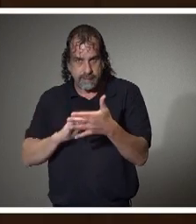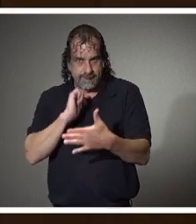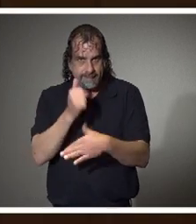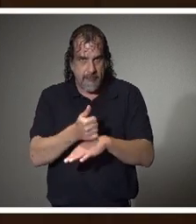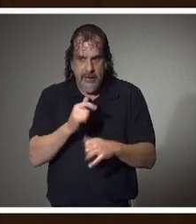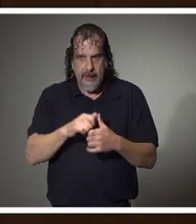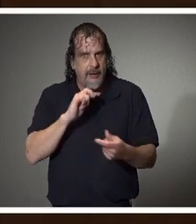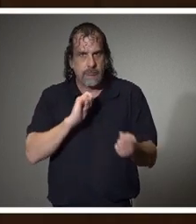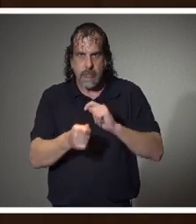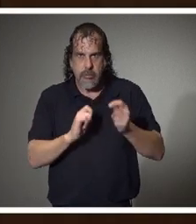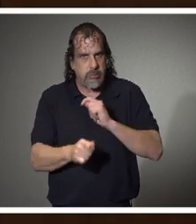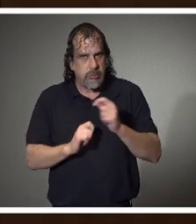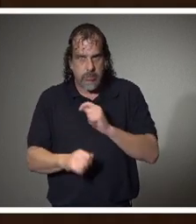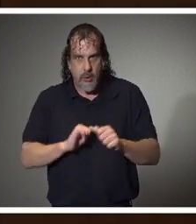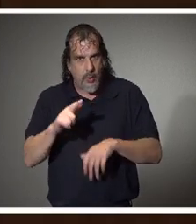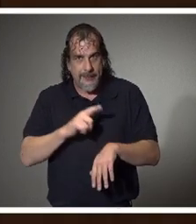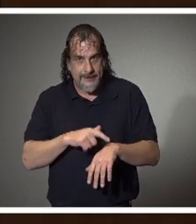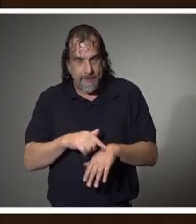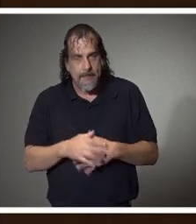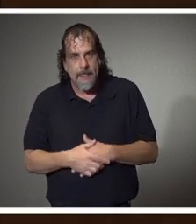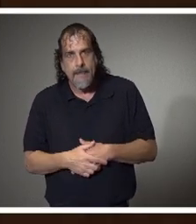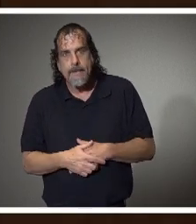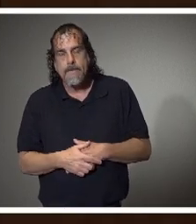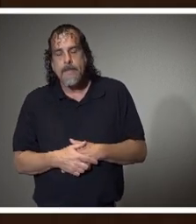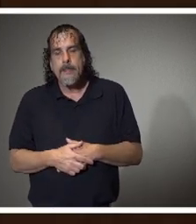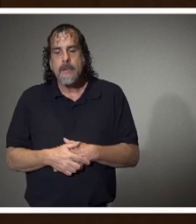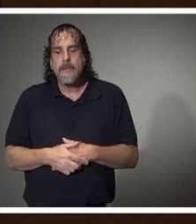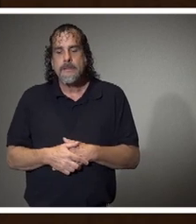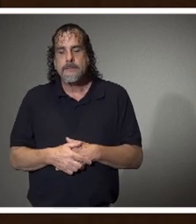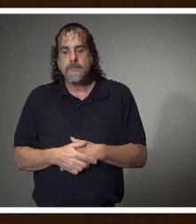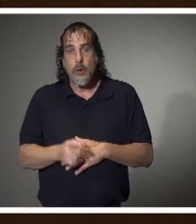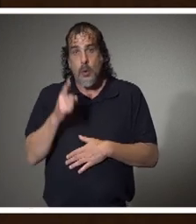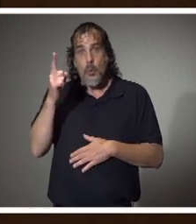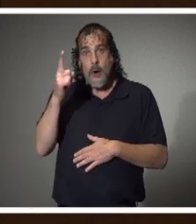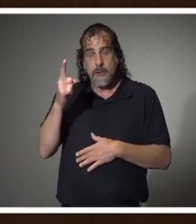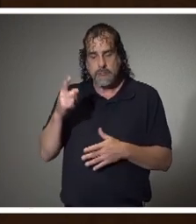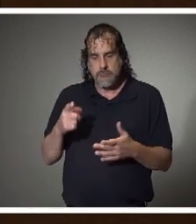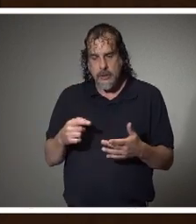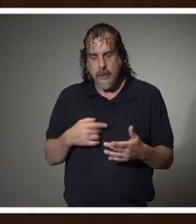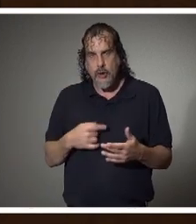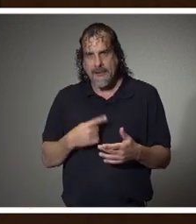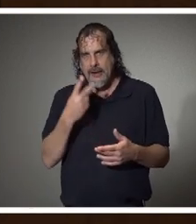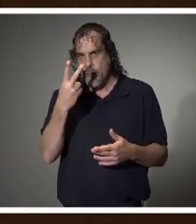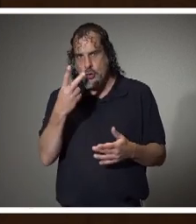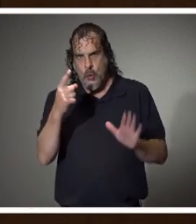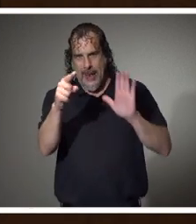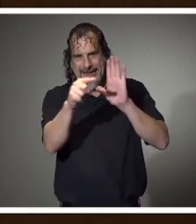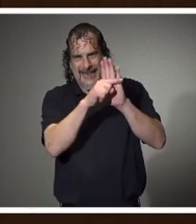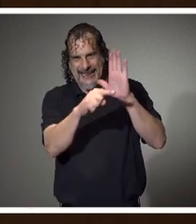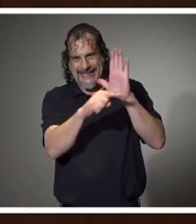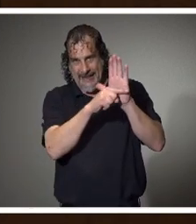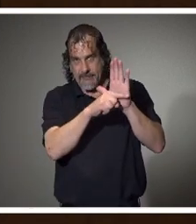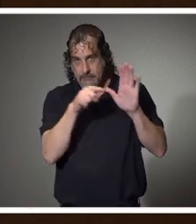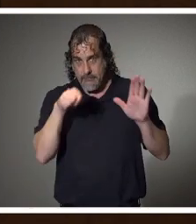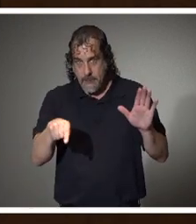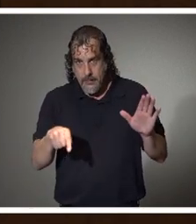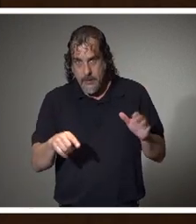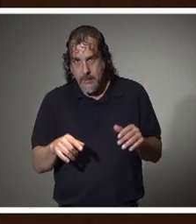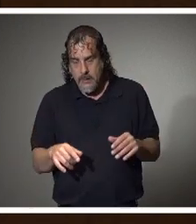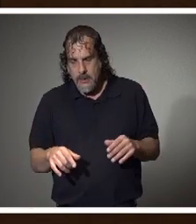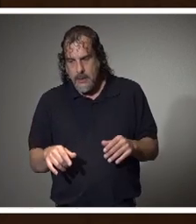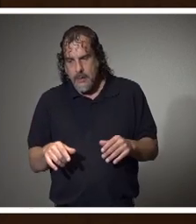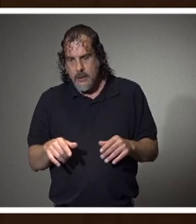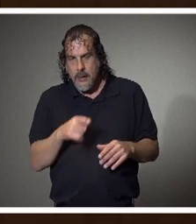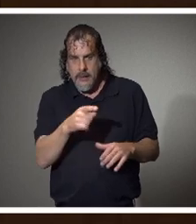actually, as we learn more about it. One of the mechanisms was to get two negative tests, and that's something that they should arrange